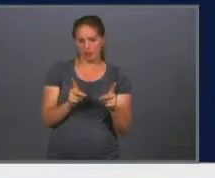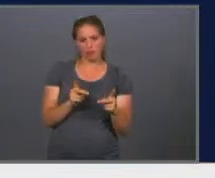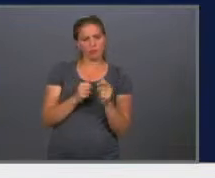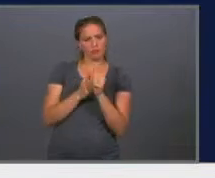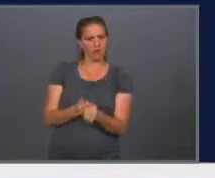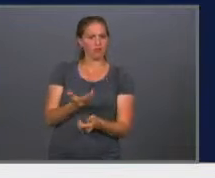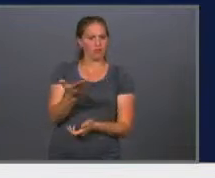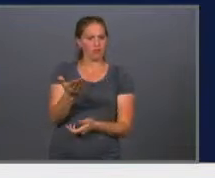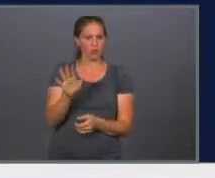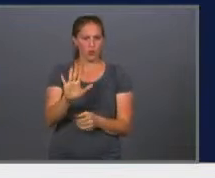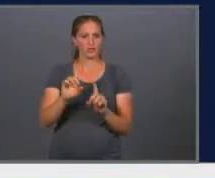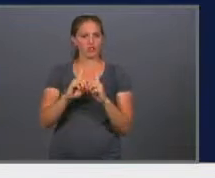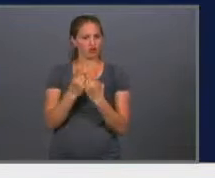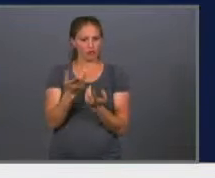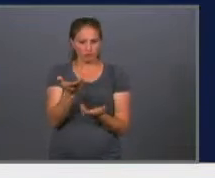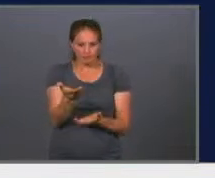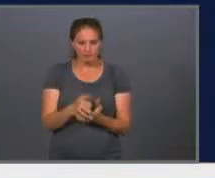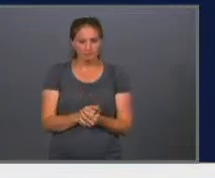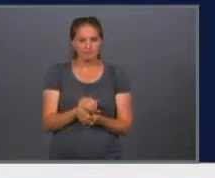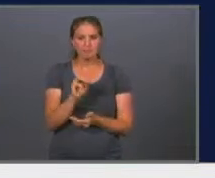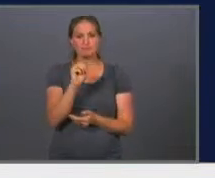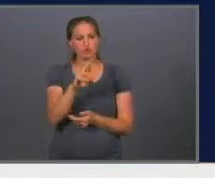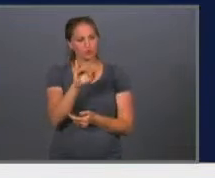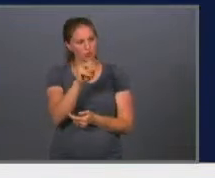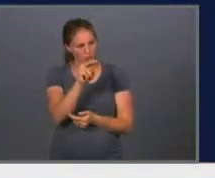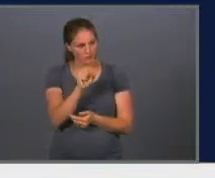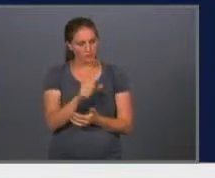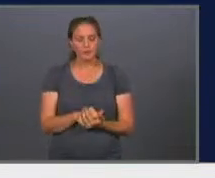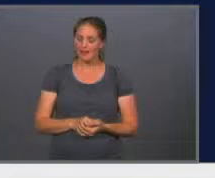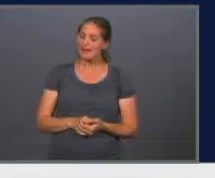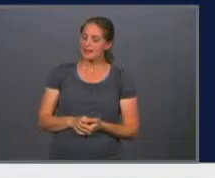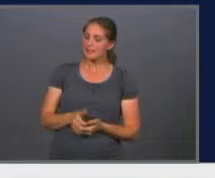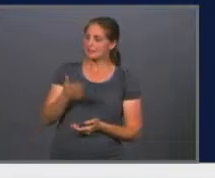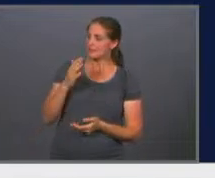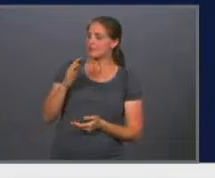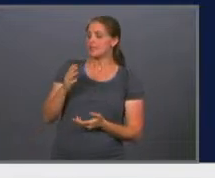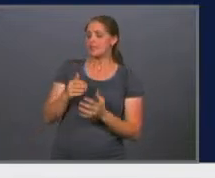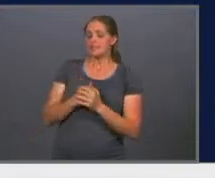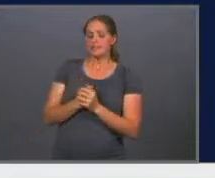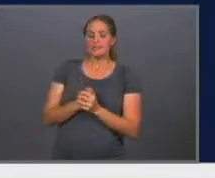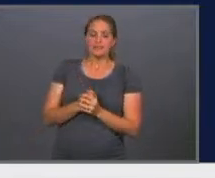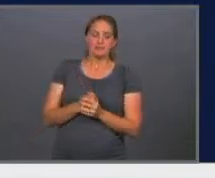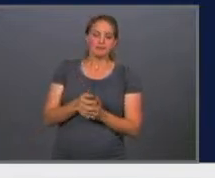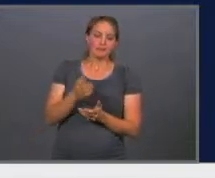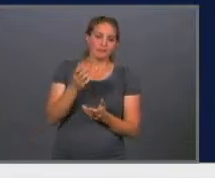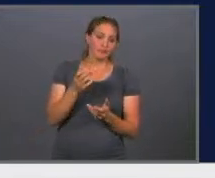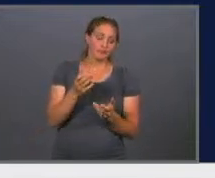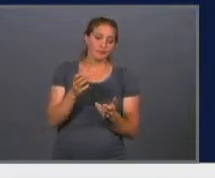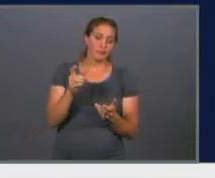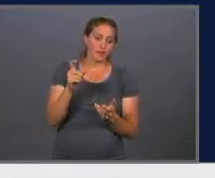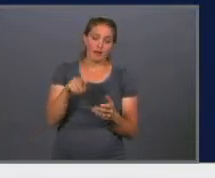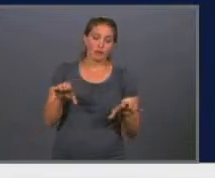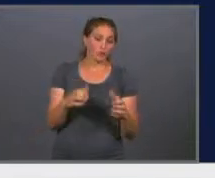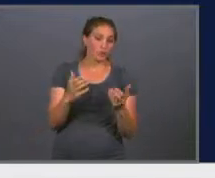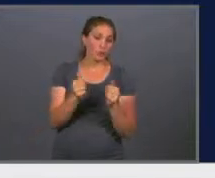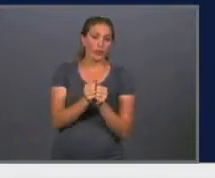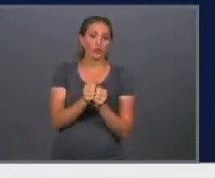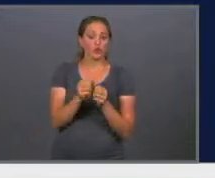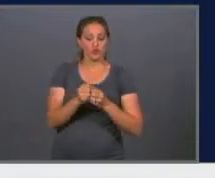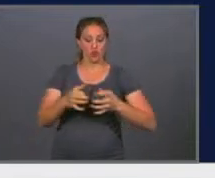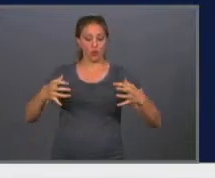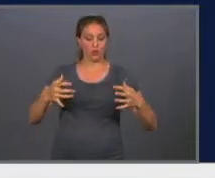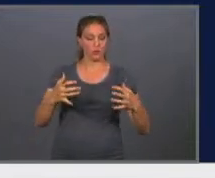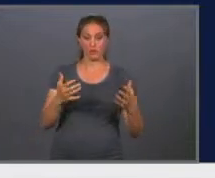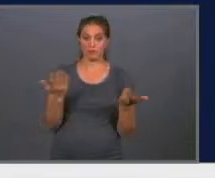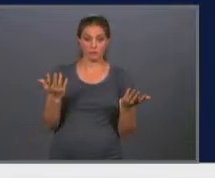Mr. Jones. Yes. I think the key thing we always have to do with growth is plan